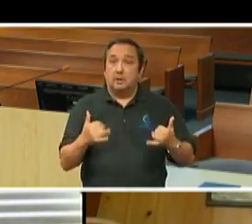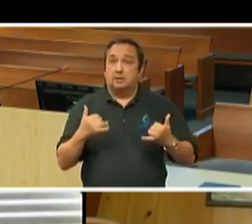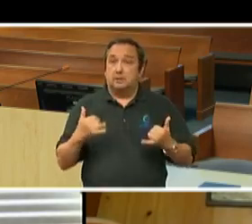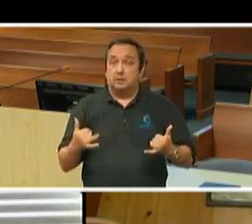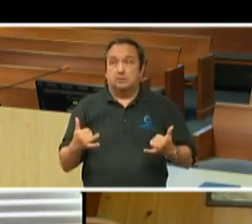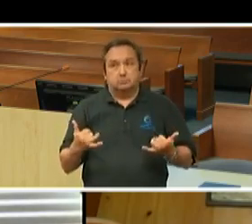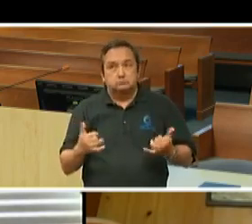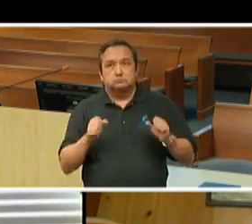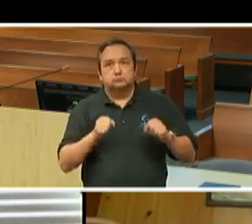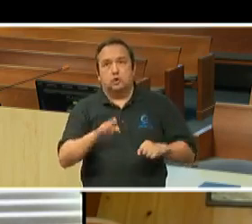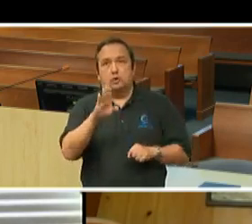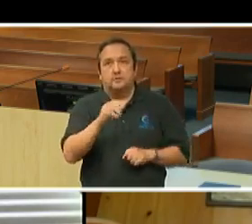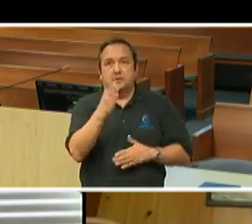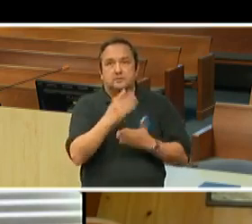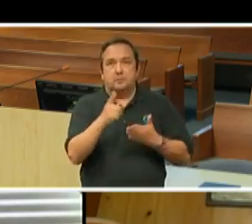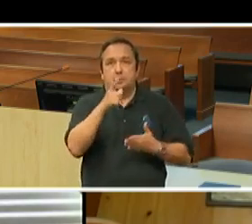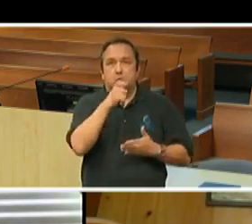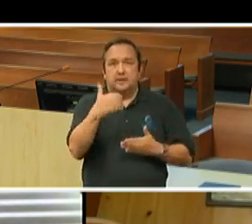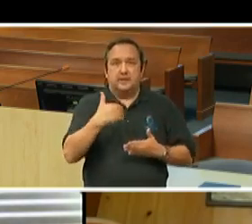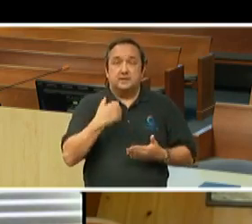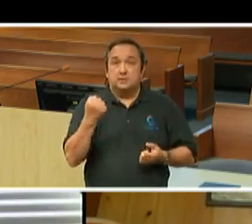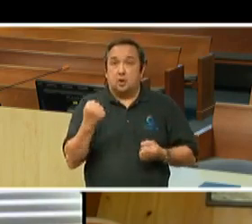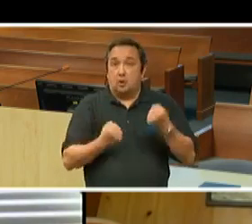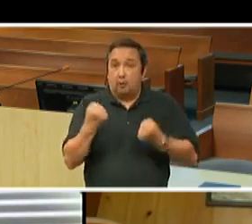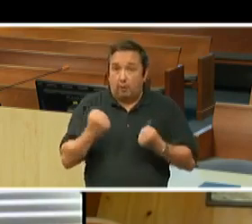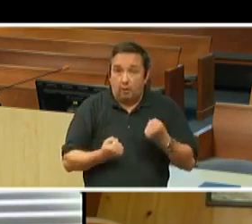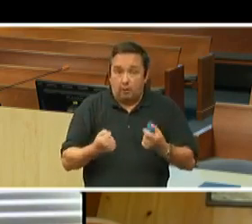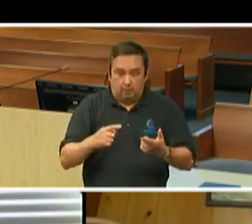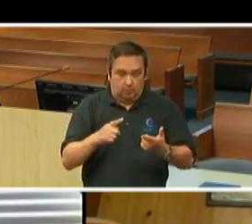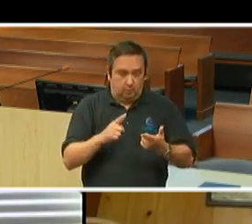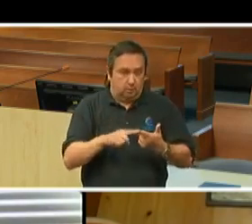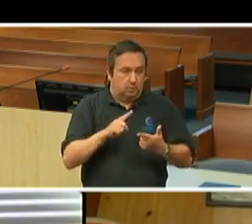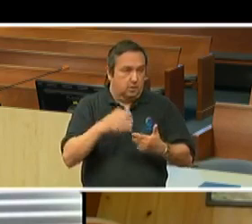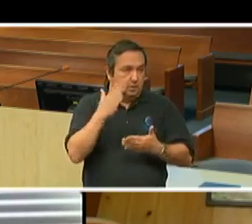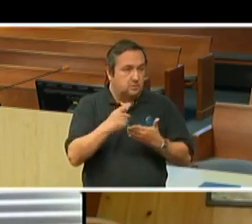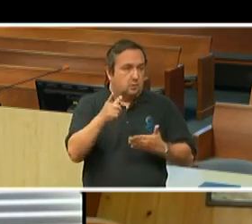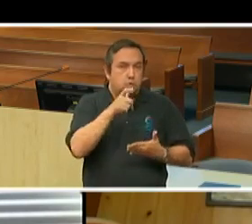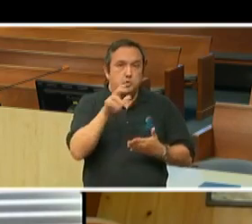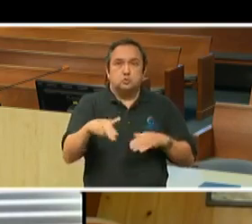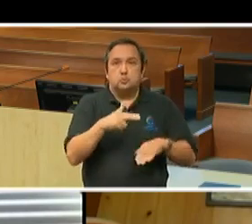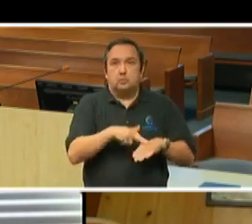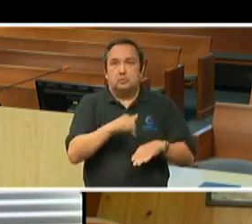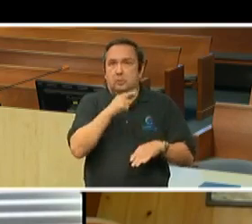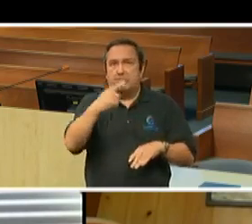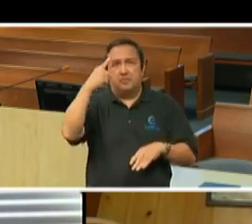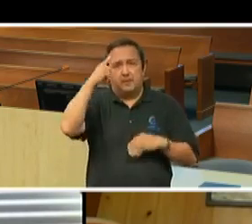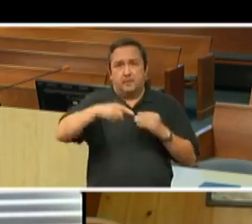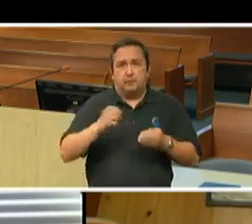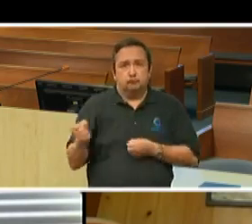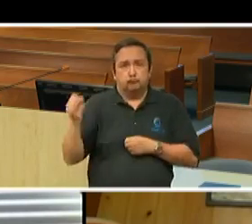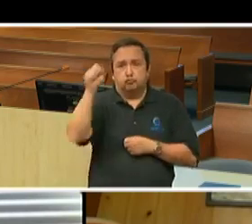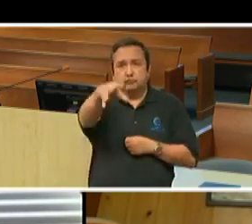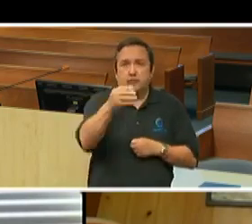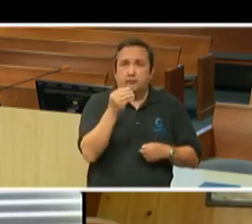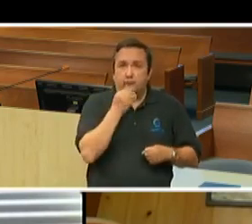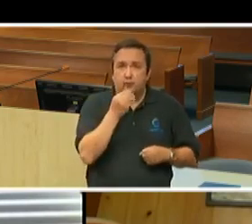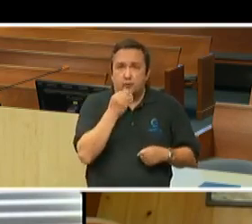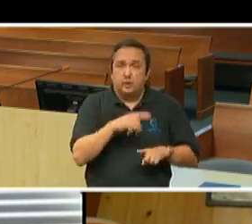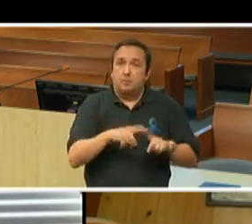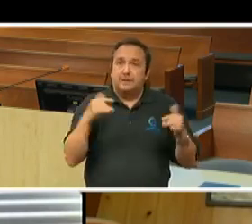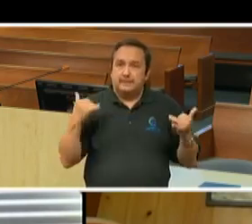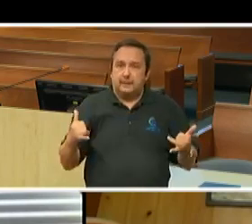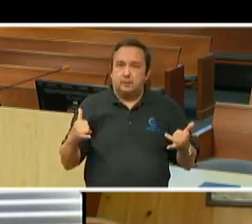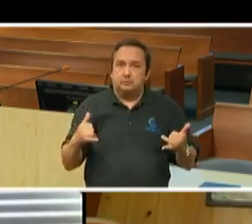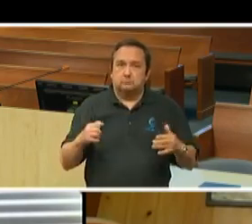may well be somebody who's got a car, somebody who normally we would never think about delivering food to, but now